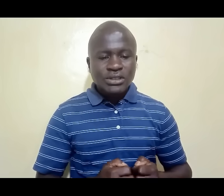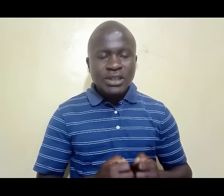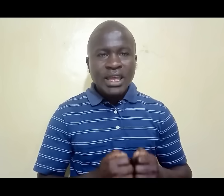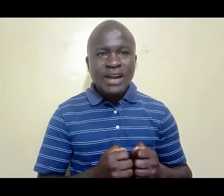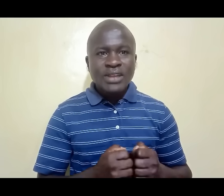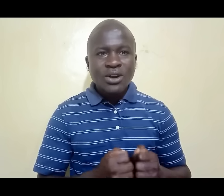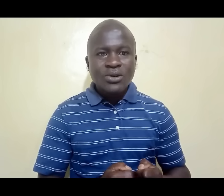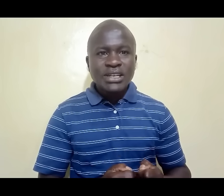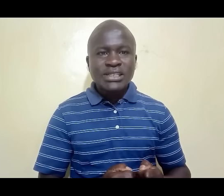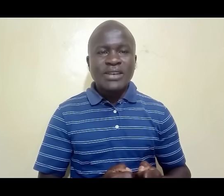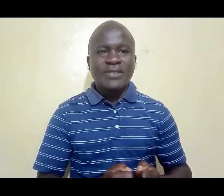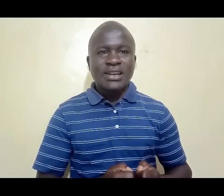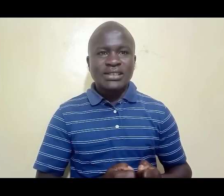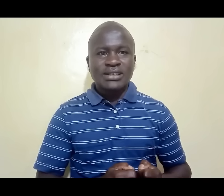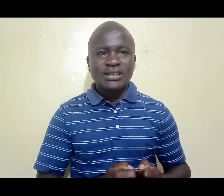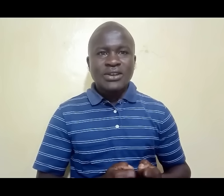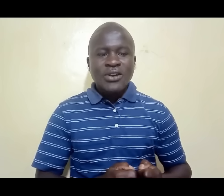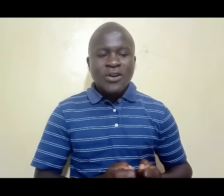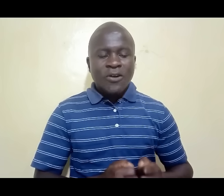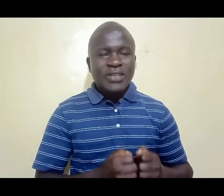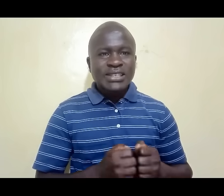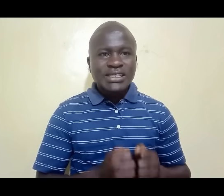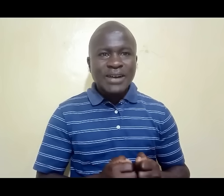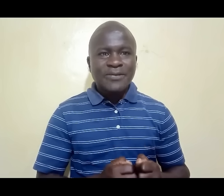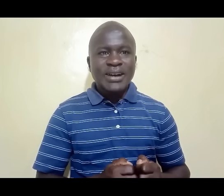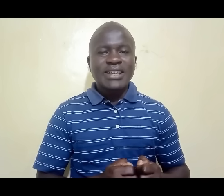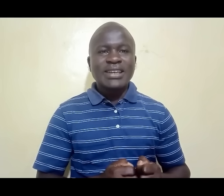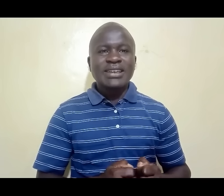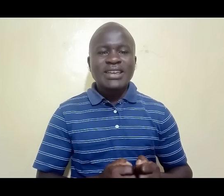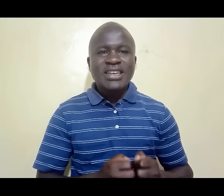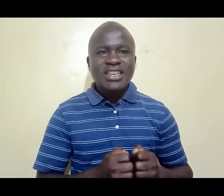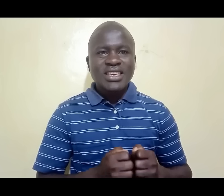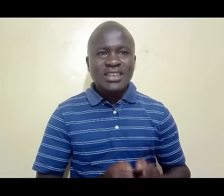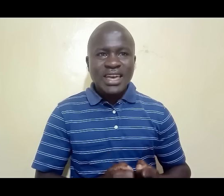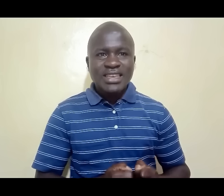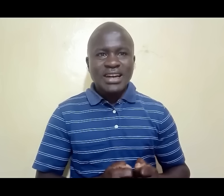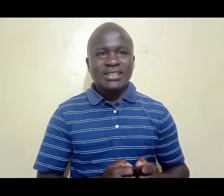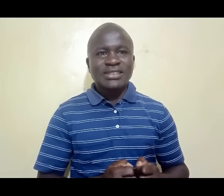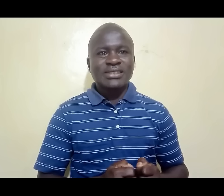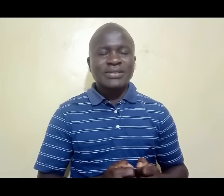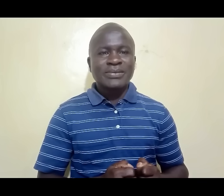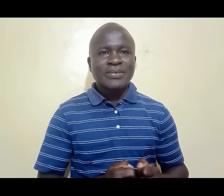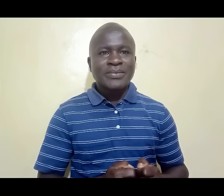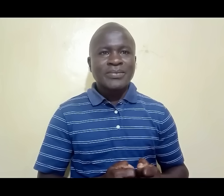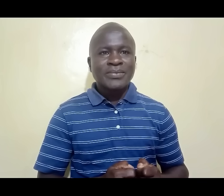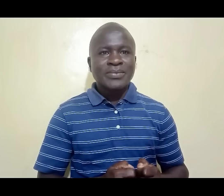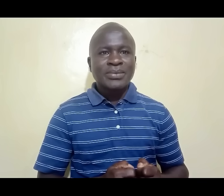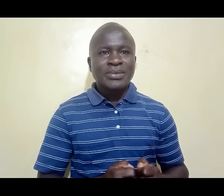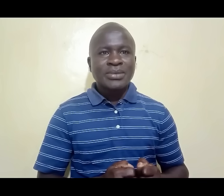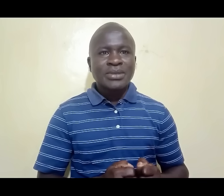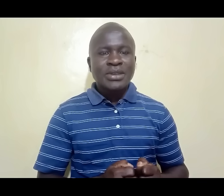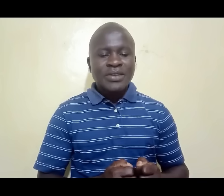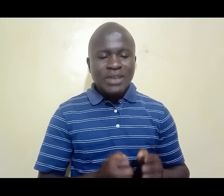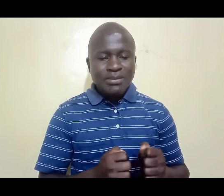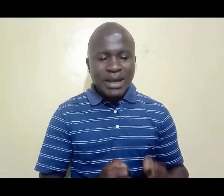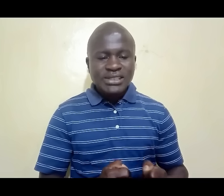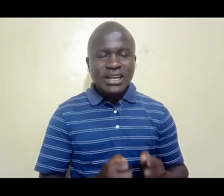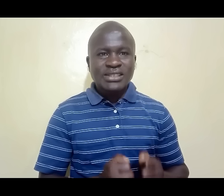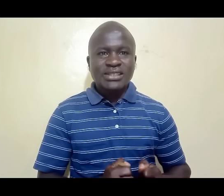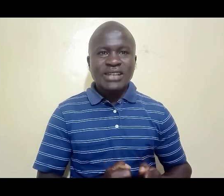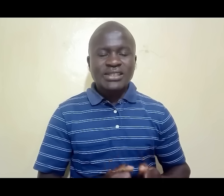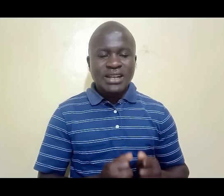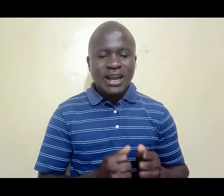because they are the only saviors of the suffering Kenyans. They